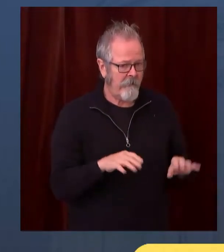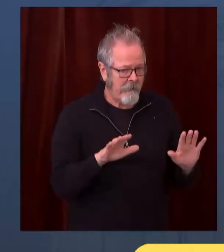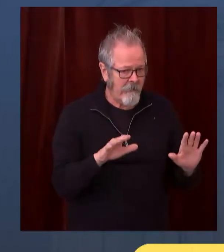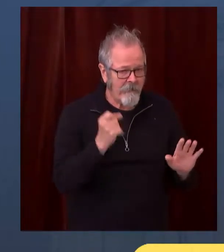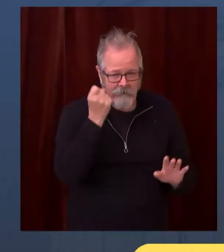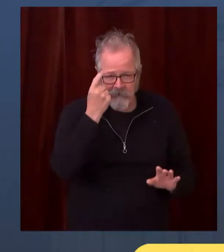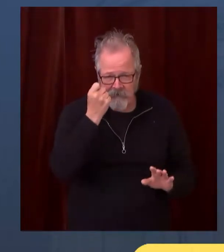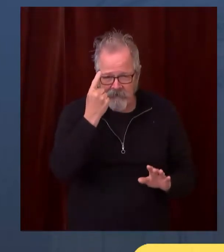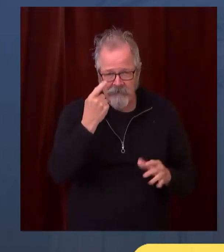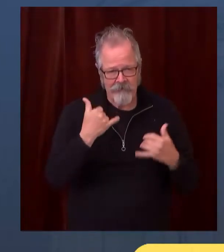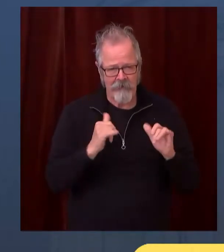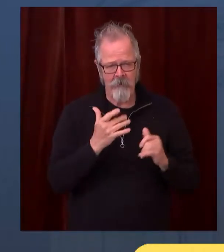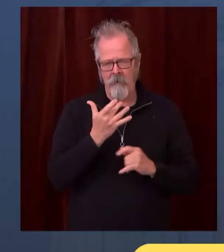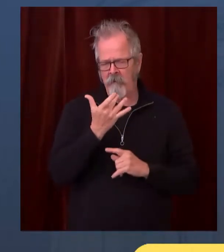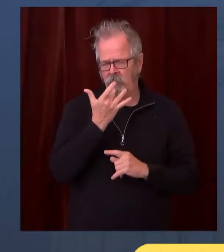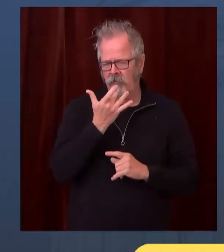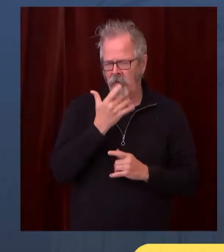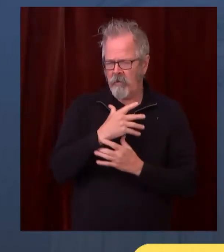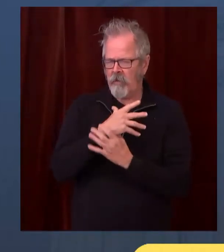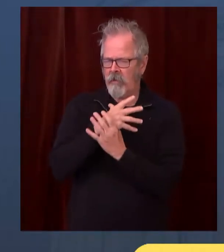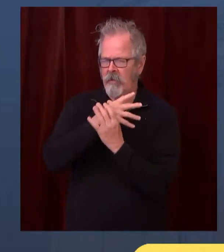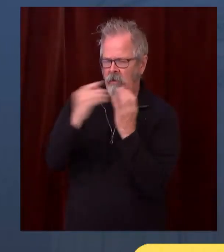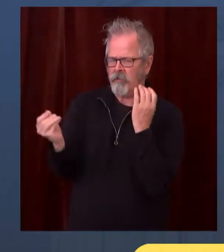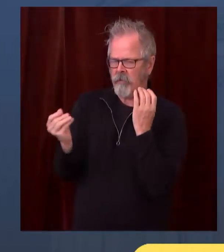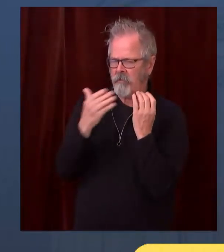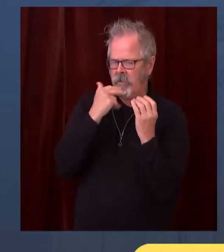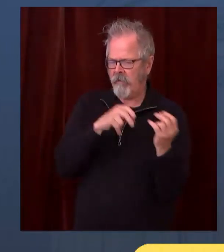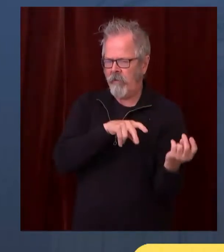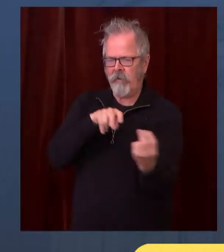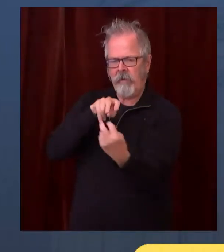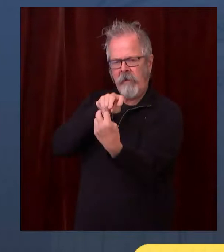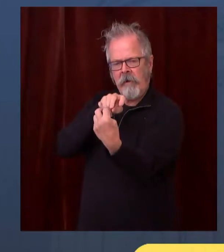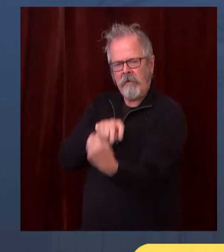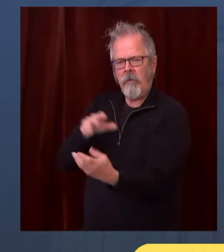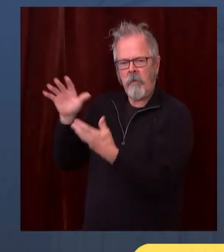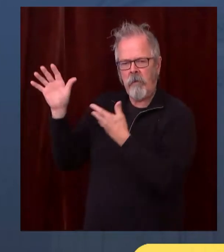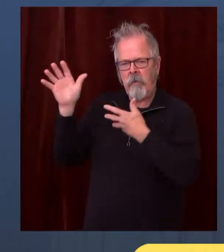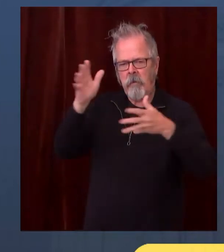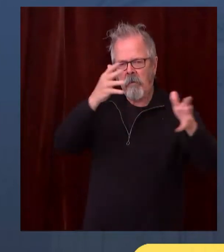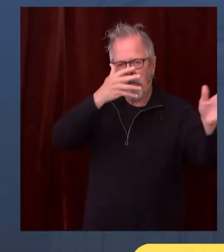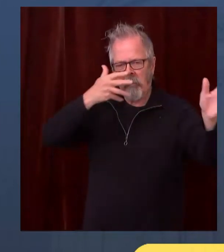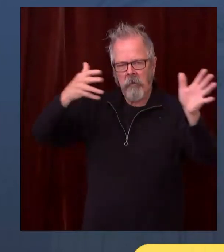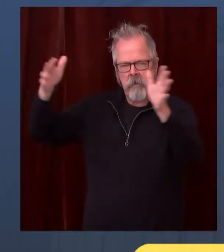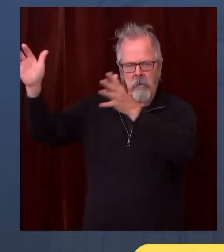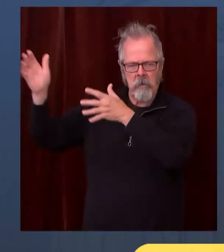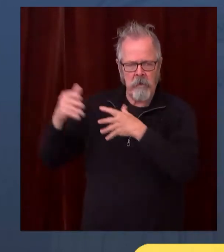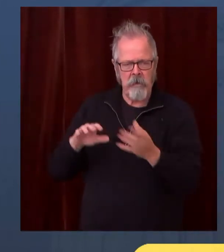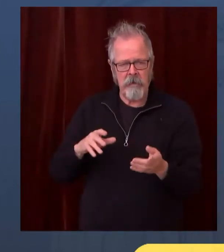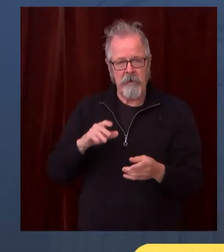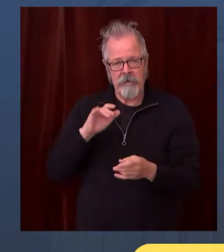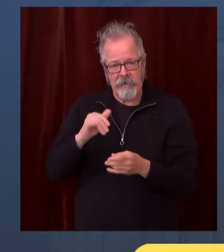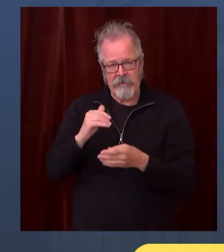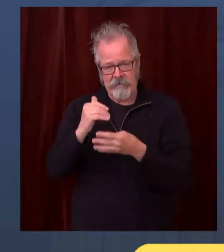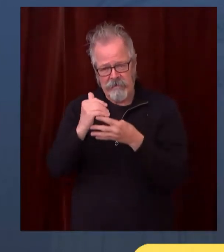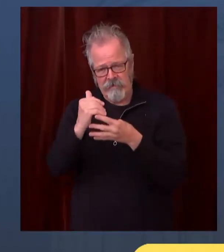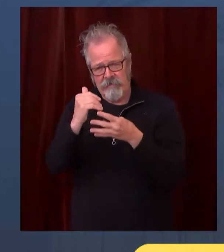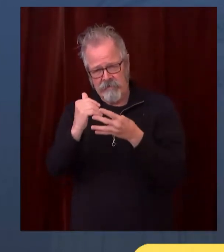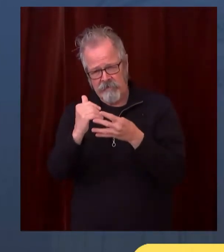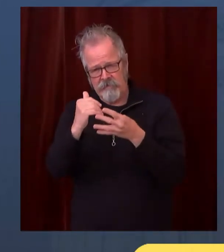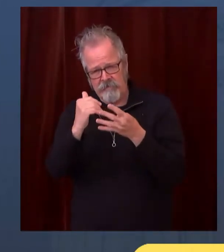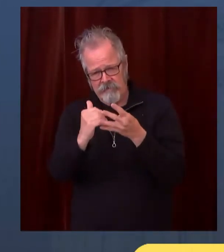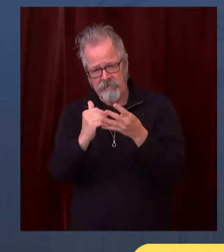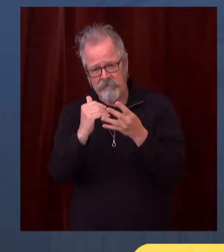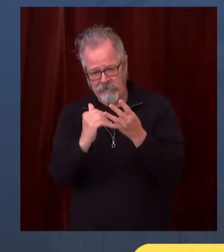spread. Now in phase 4, which is our ultimate goal, would we return to normal visitation